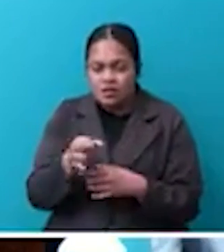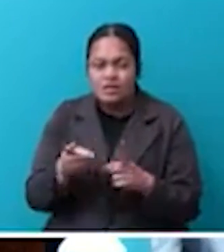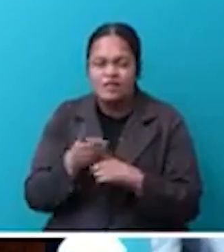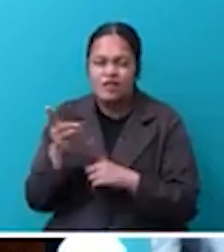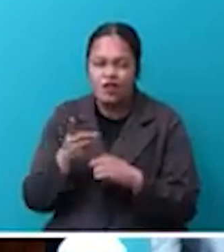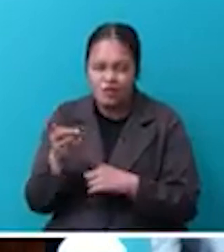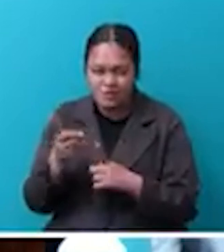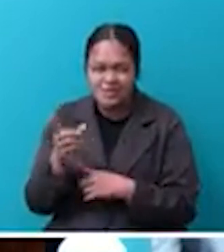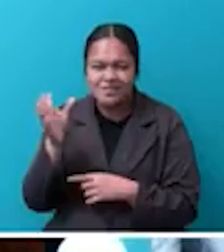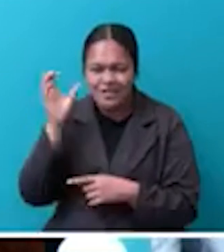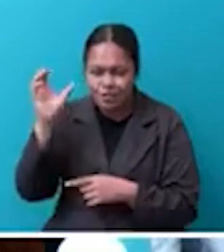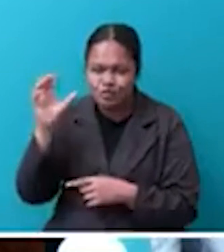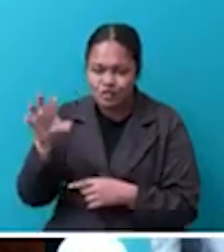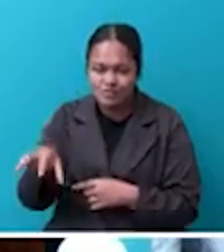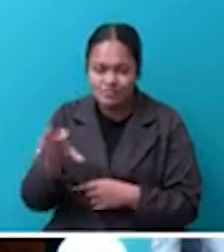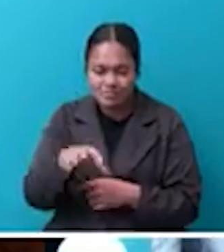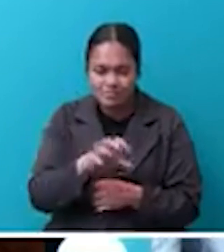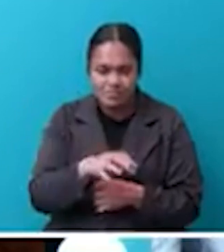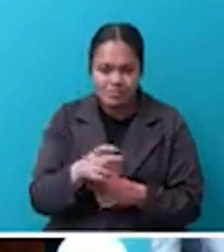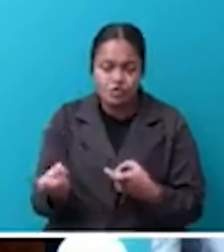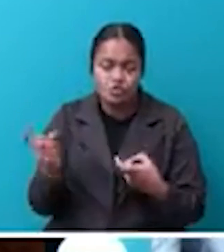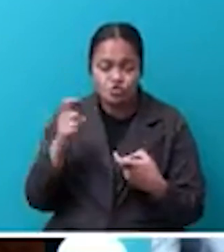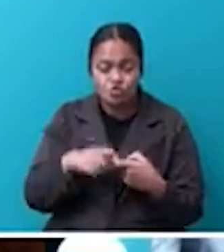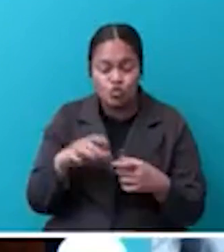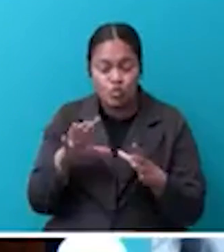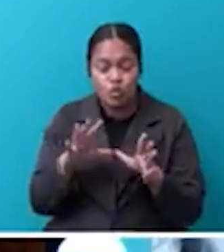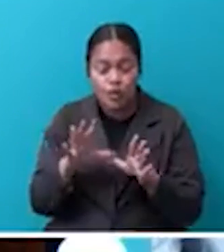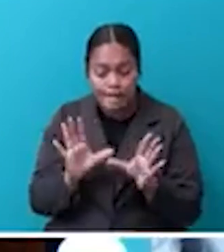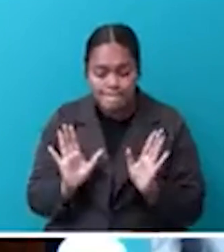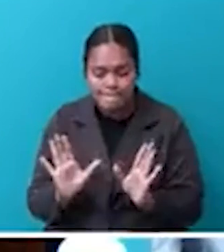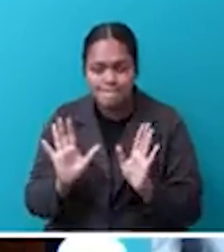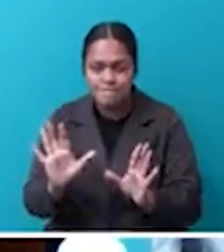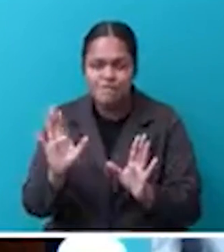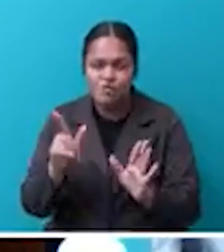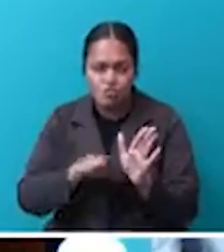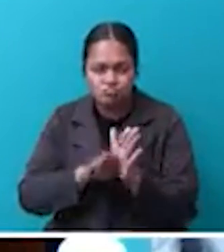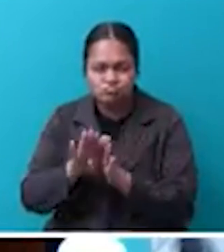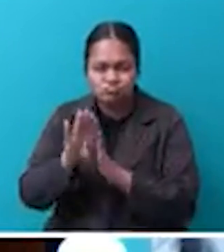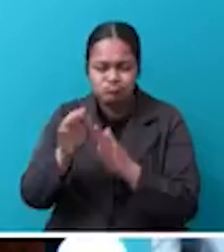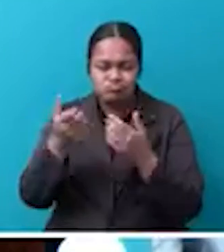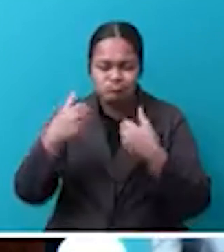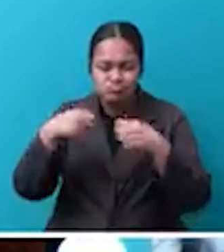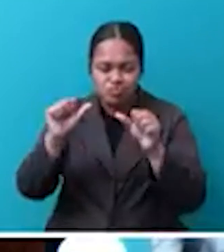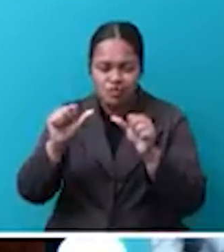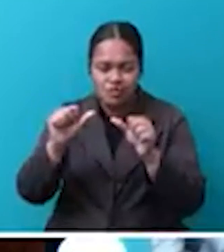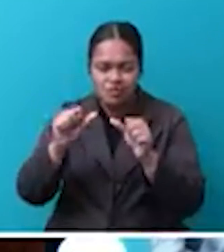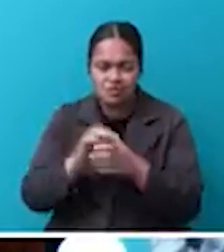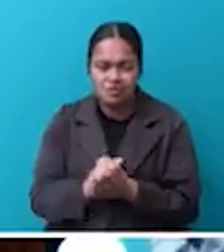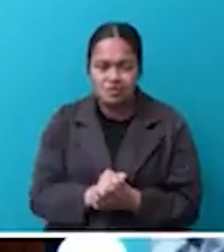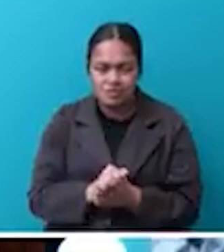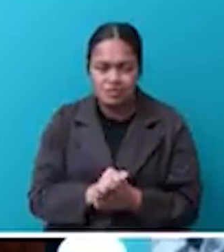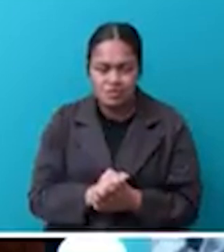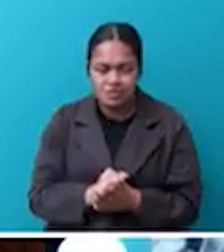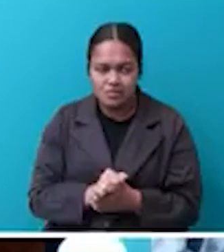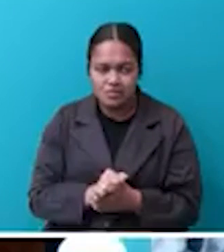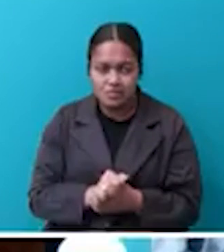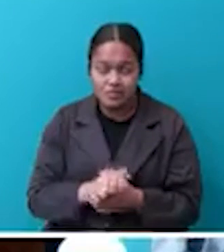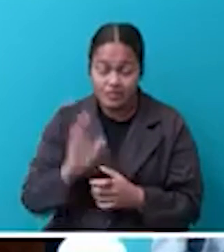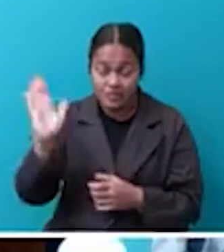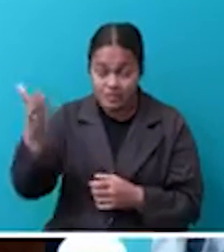IOCs, as a joint bloc to push for progress and ambition. While the final